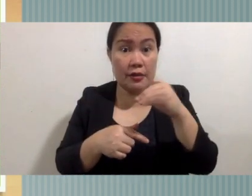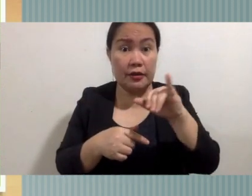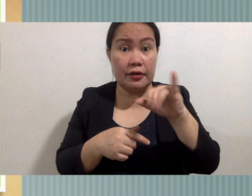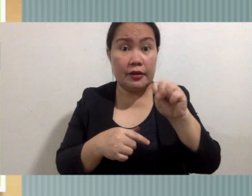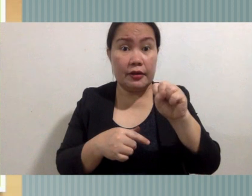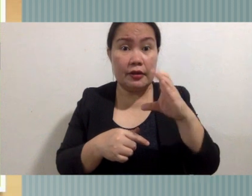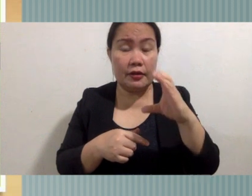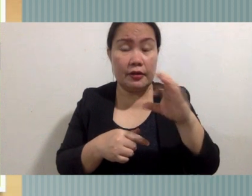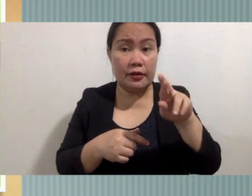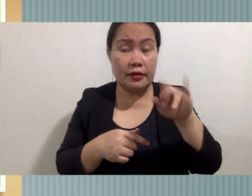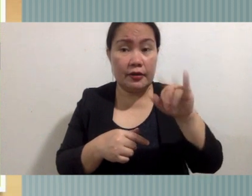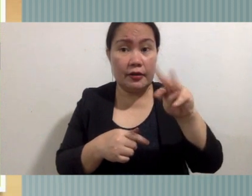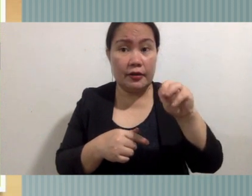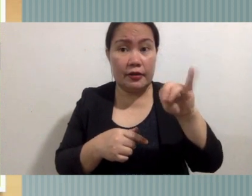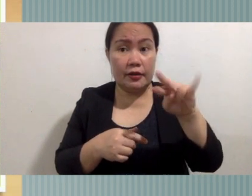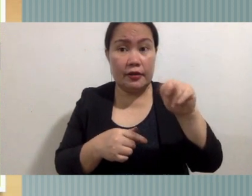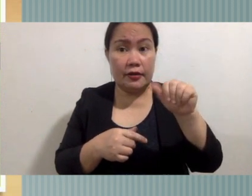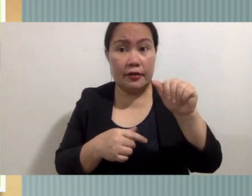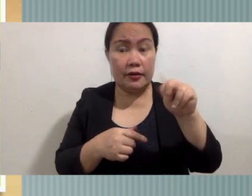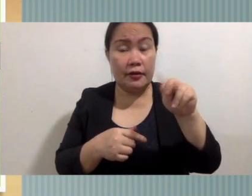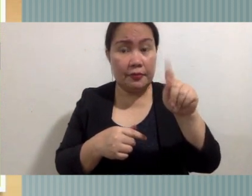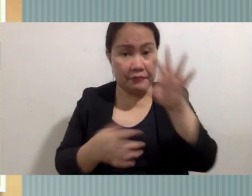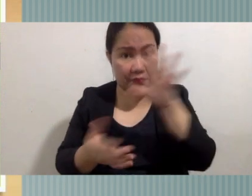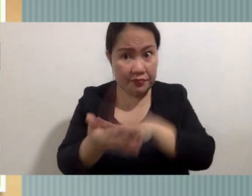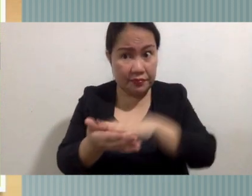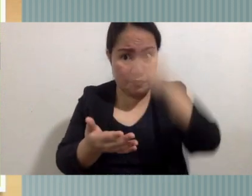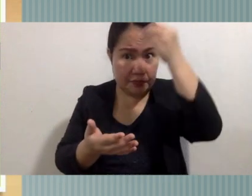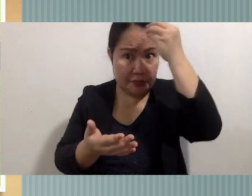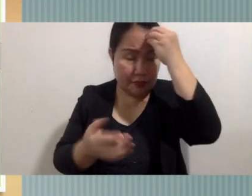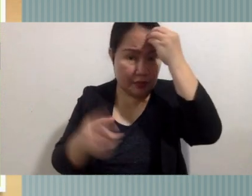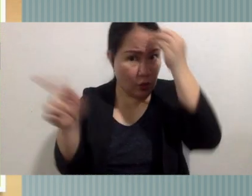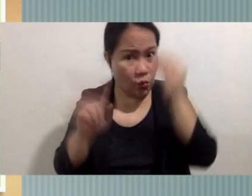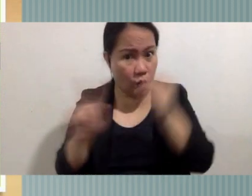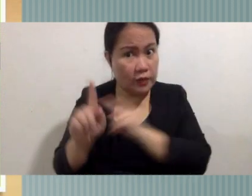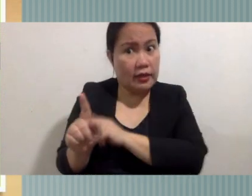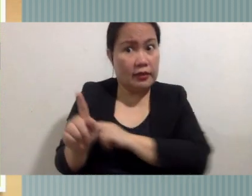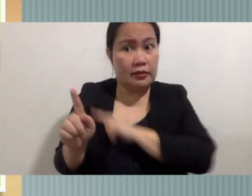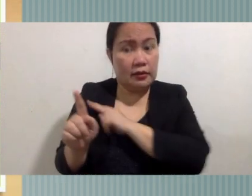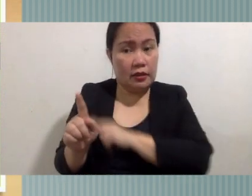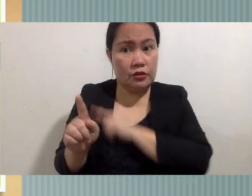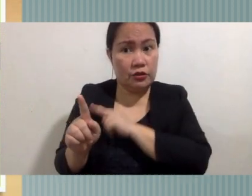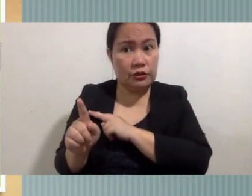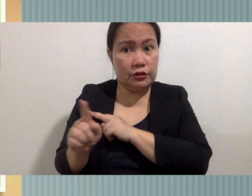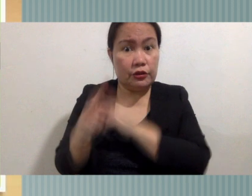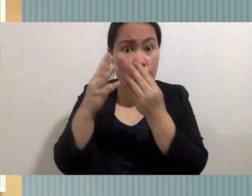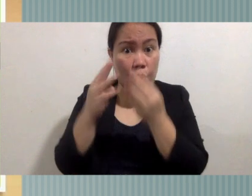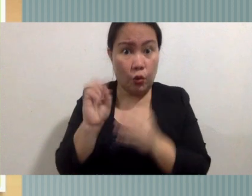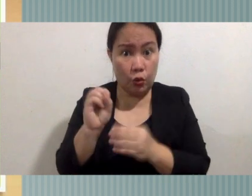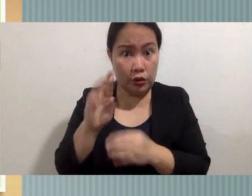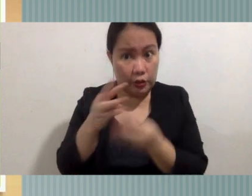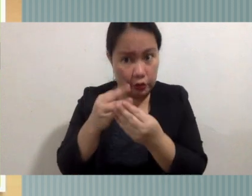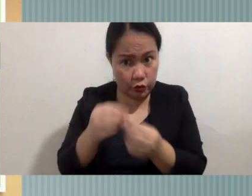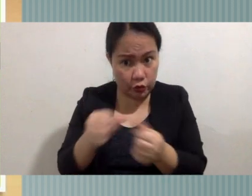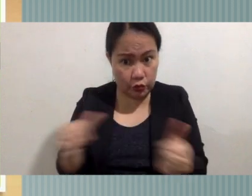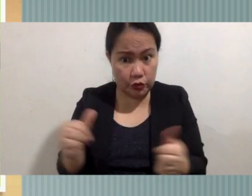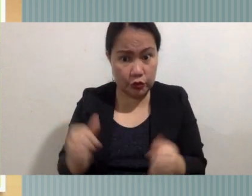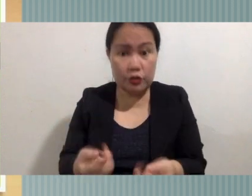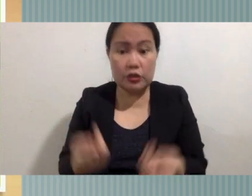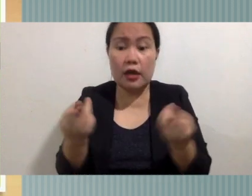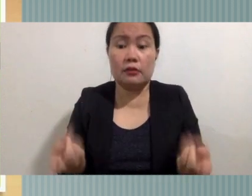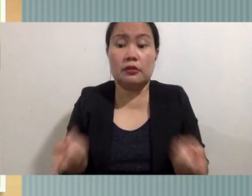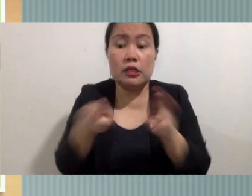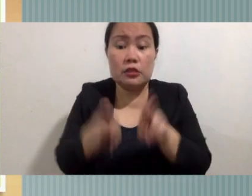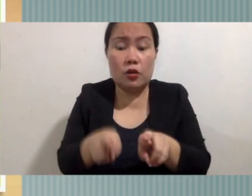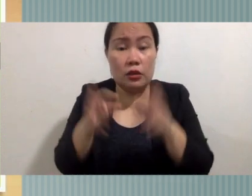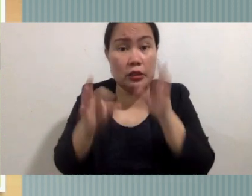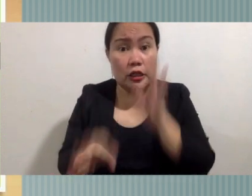this. So, ito lang ang gagamitin mo, malalaman mo kung anong klaseng roots or solutions ang lalabas